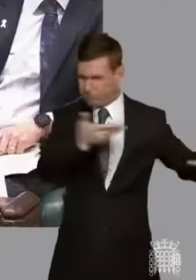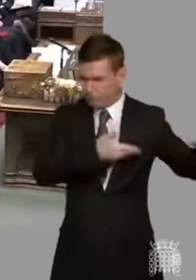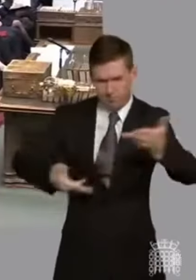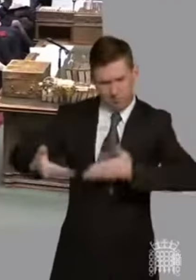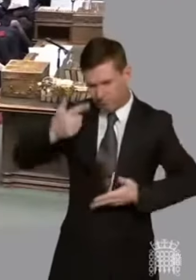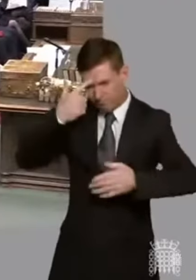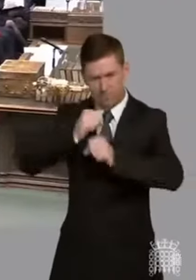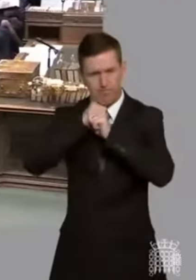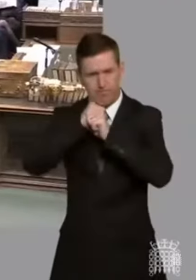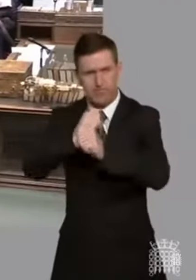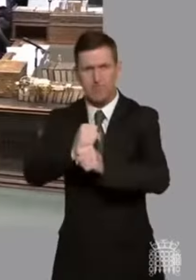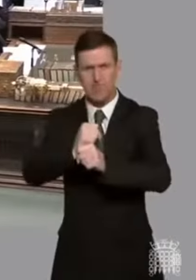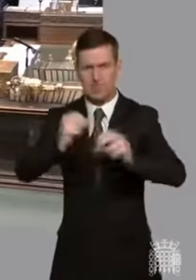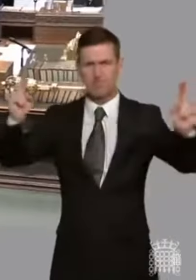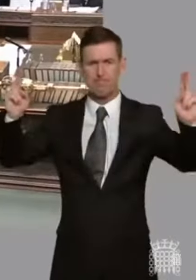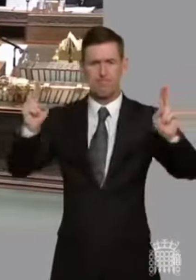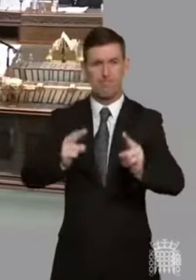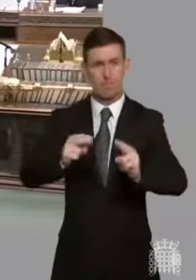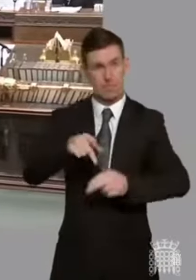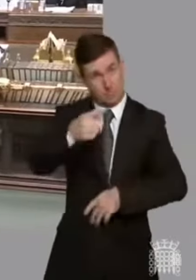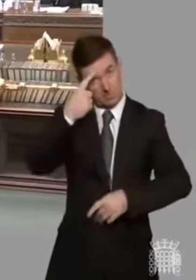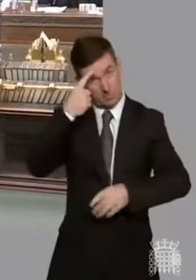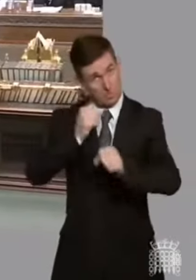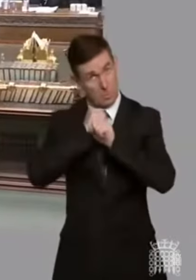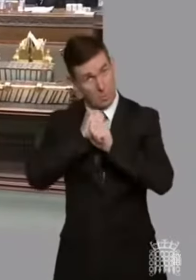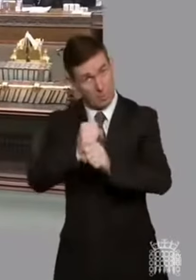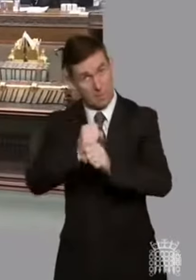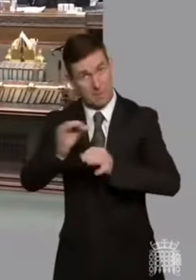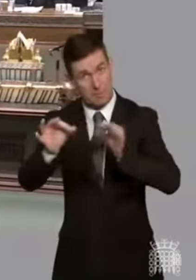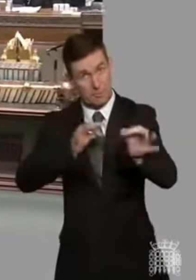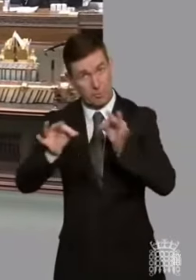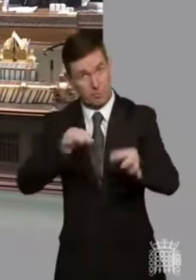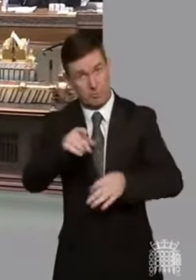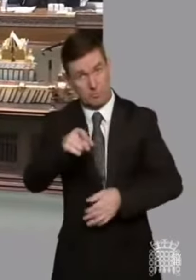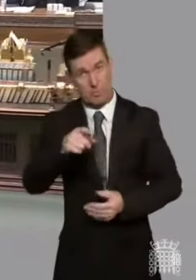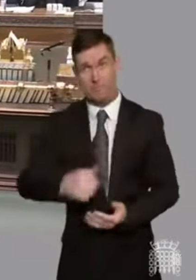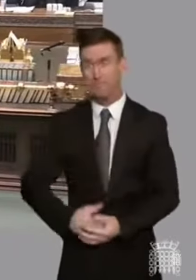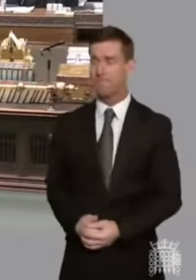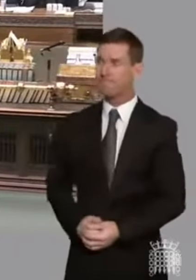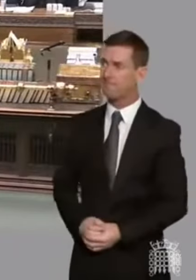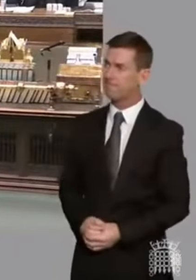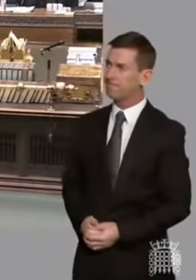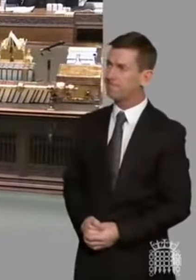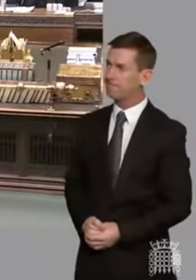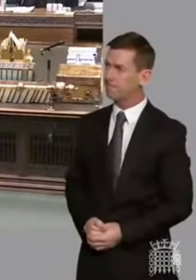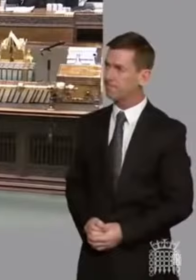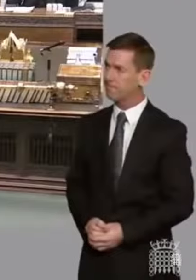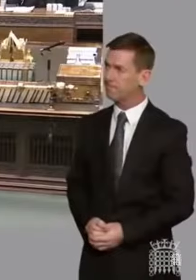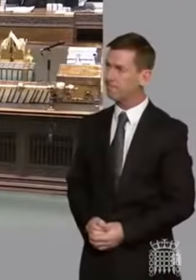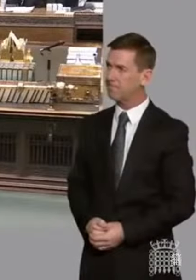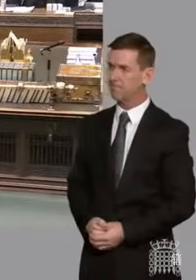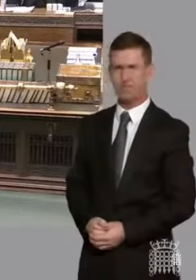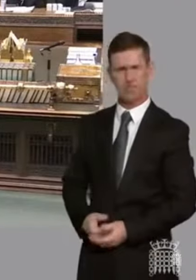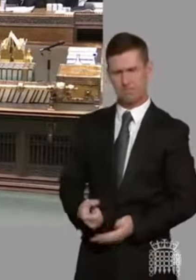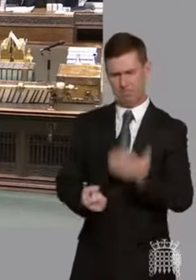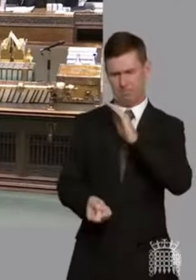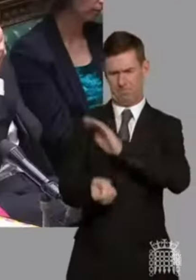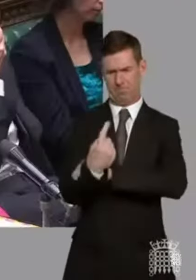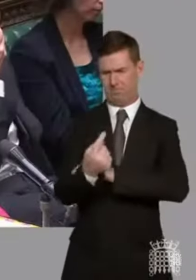strategy? Prime Minister. This incident was horrific and senseless, and I thank you for raising